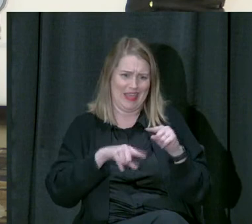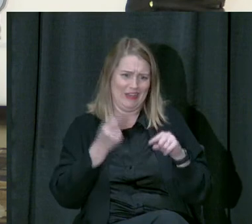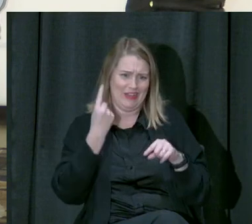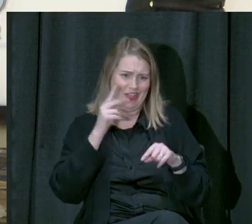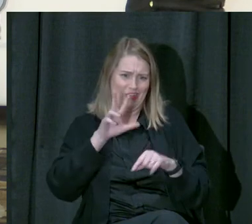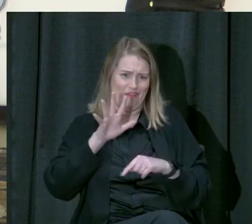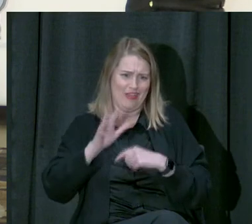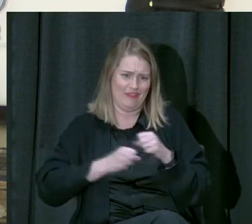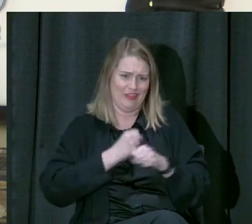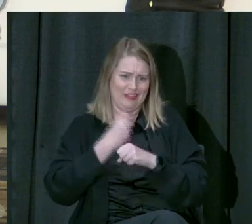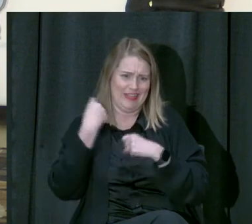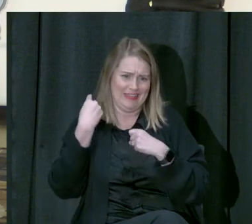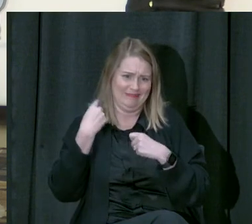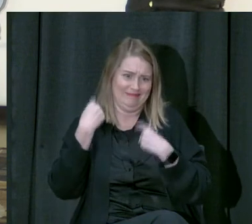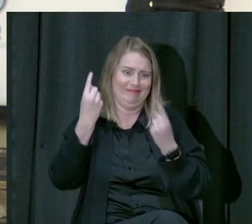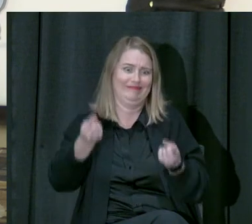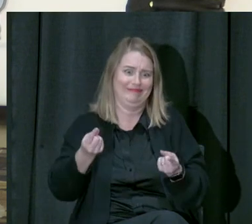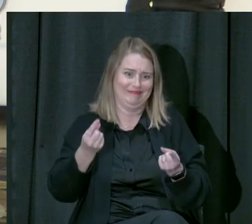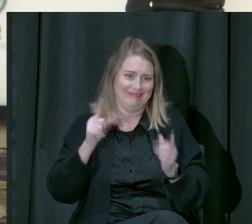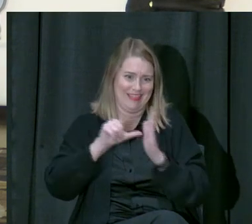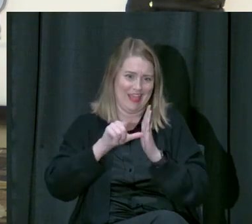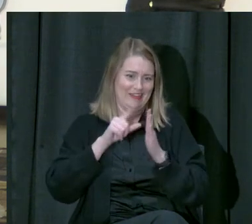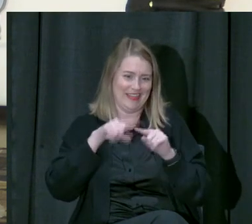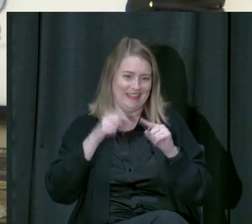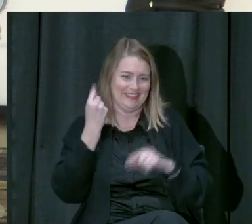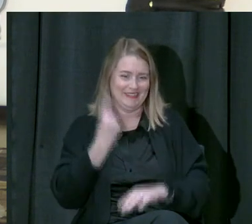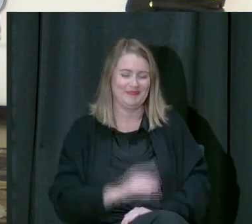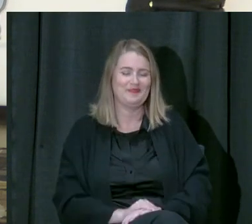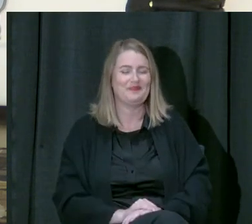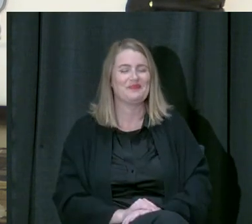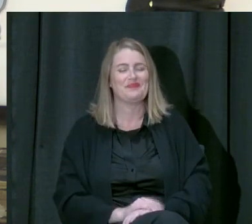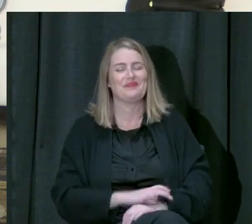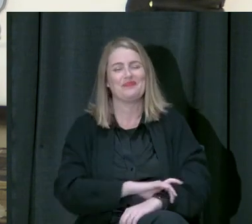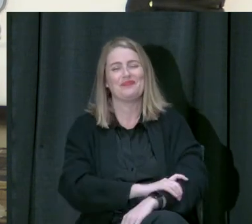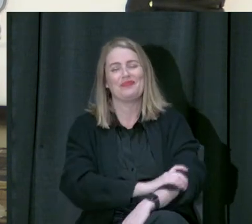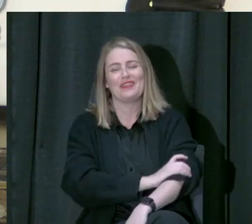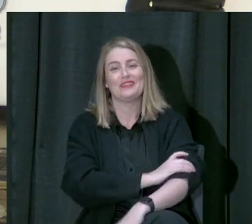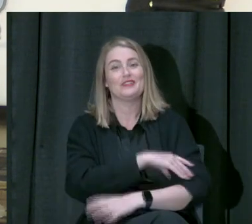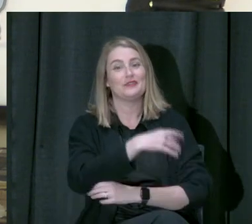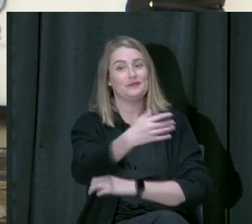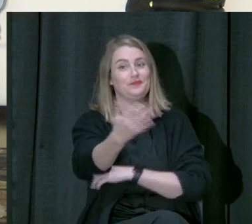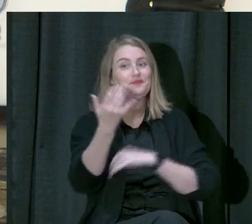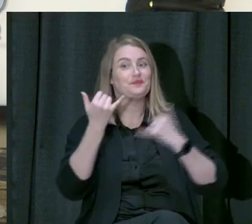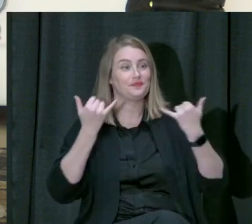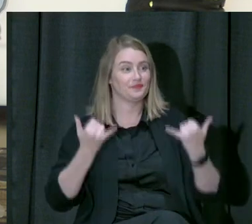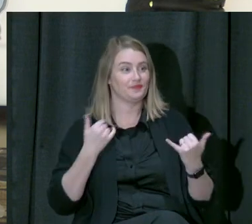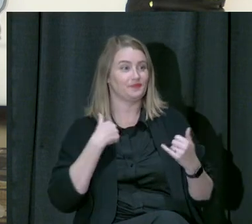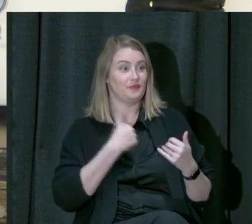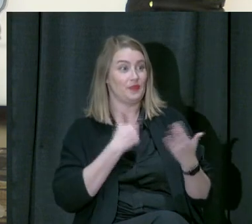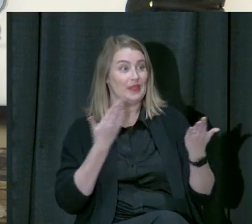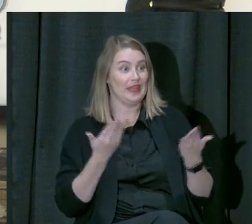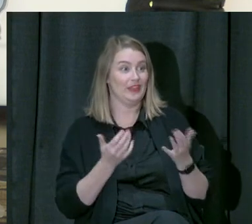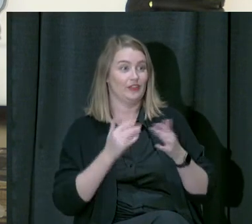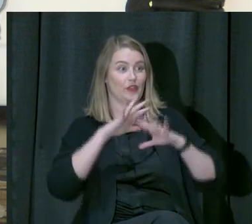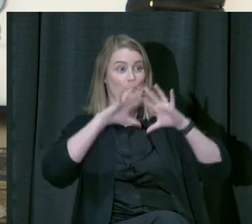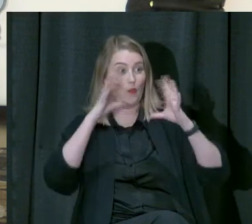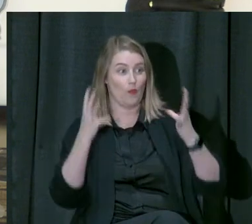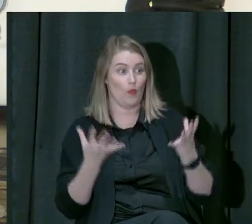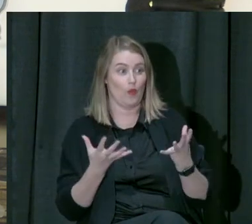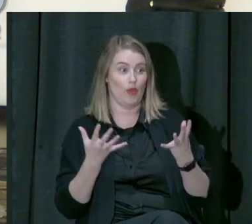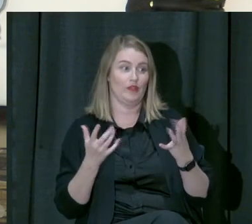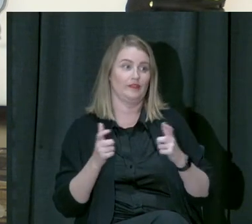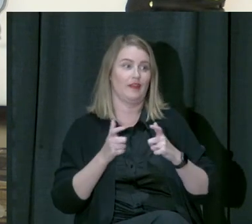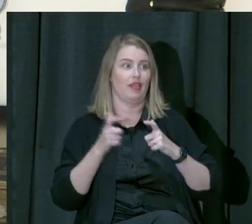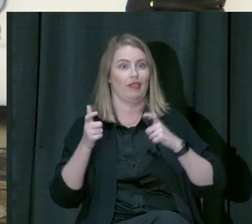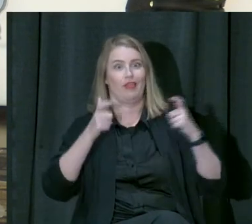35 years later. So here we are at, frankly speaking, the world's largest technology